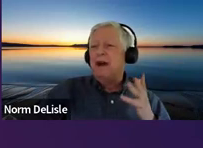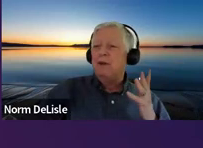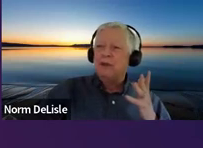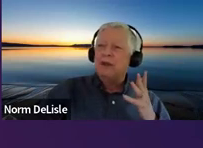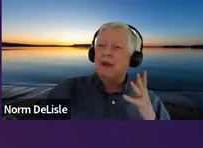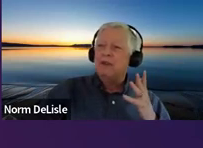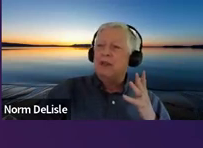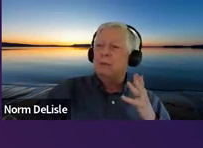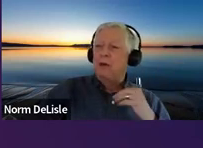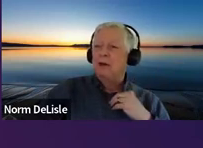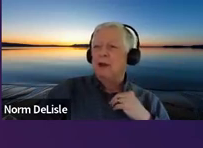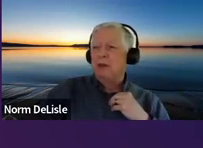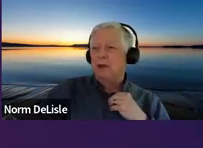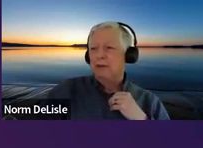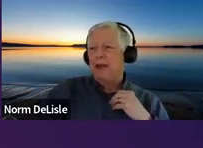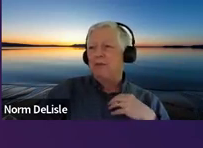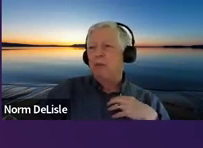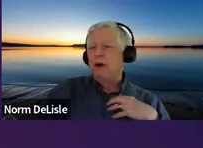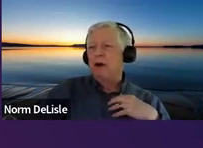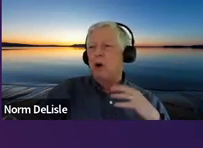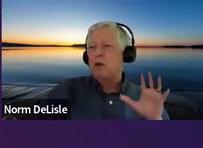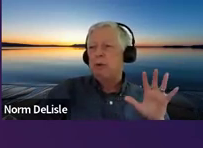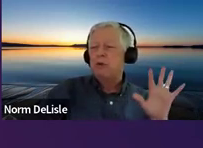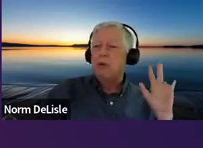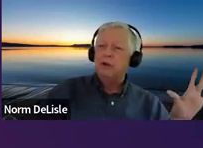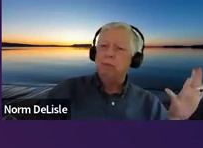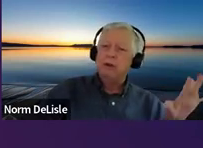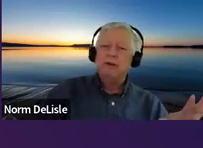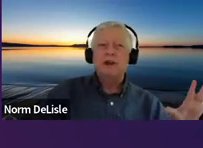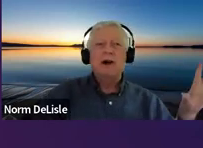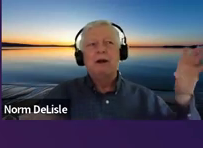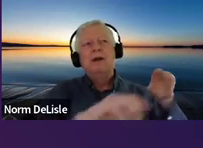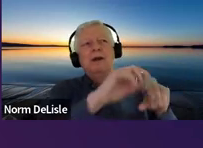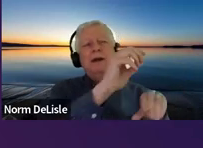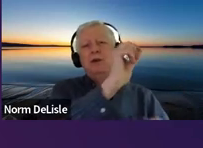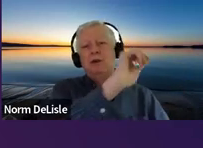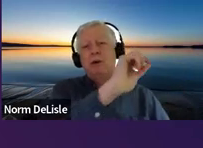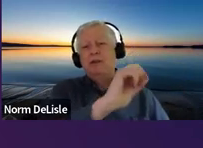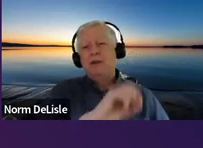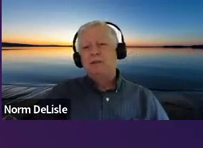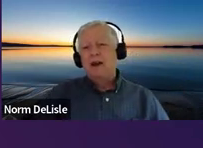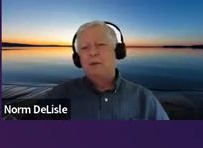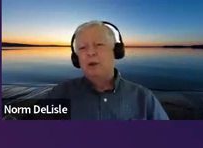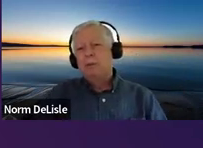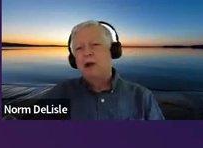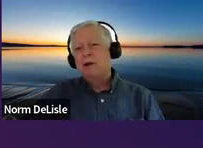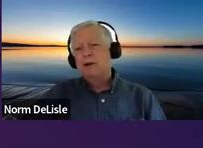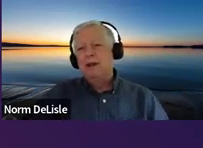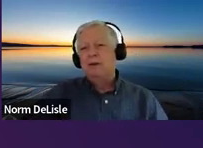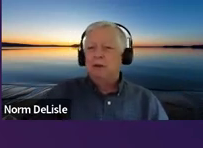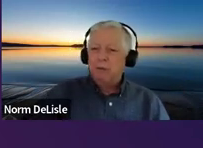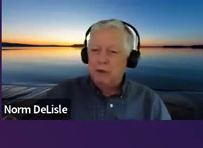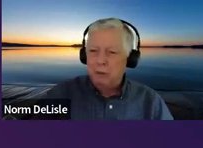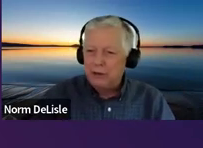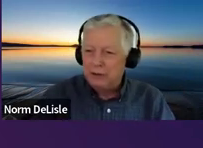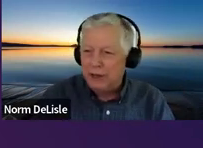even have, I don't think I've seen them in a long time, but they used to have a waterproof one you'd put in your shower and you could write stuff on it with a marker. And